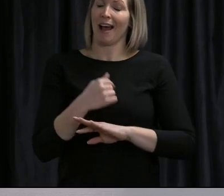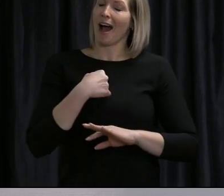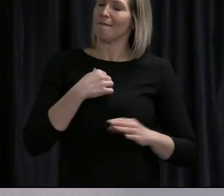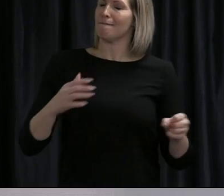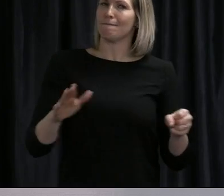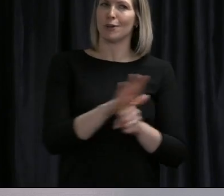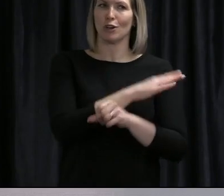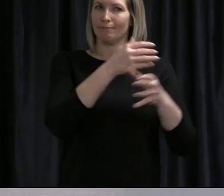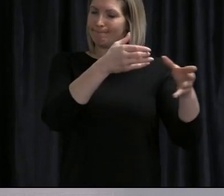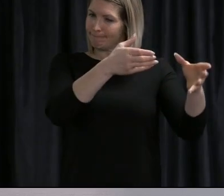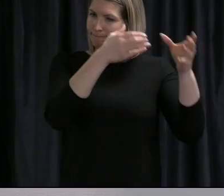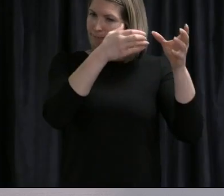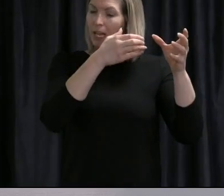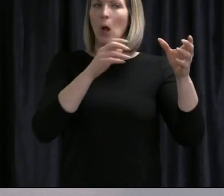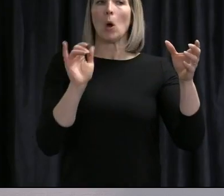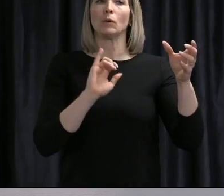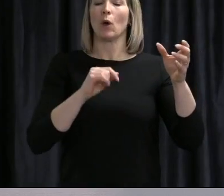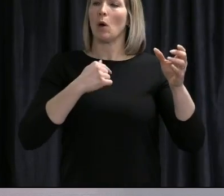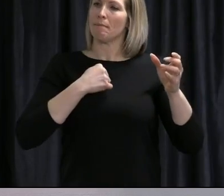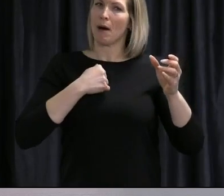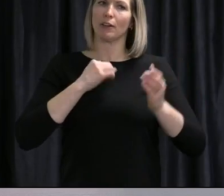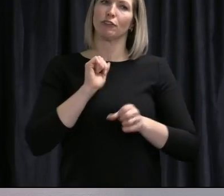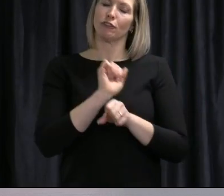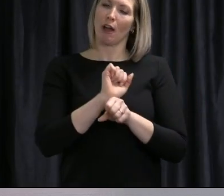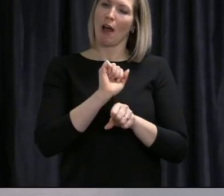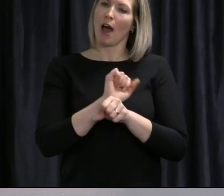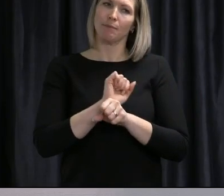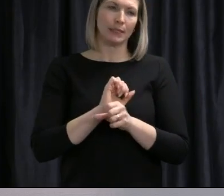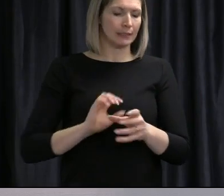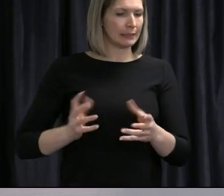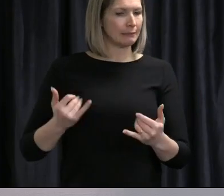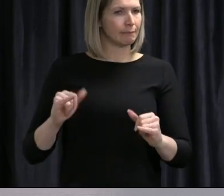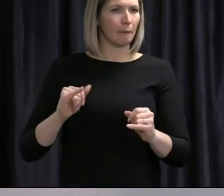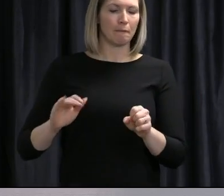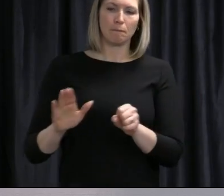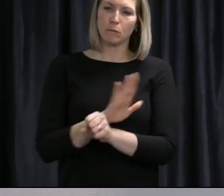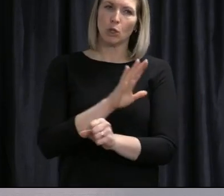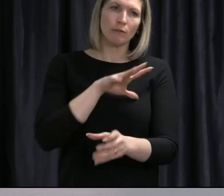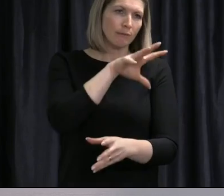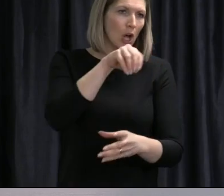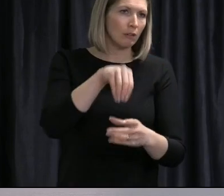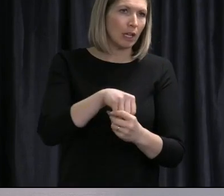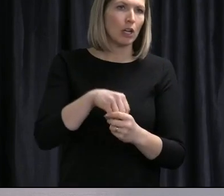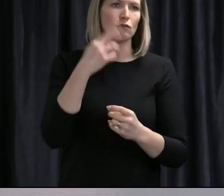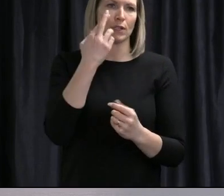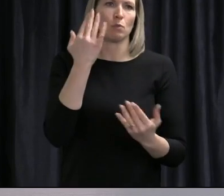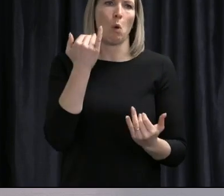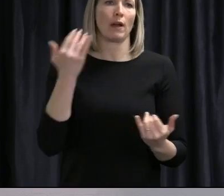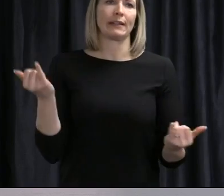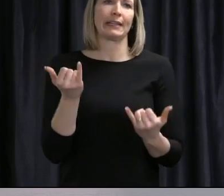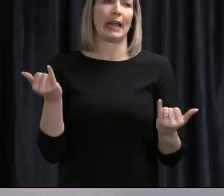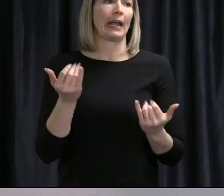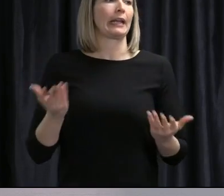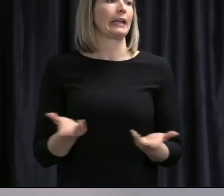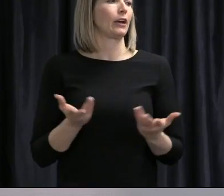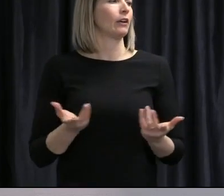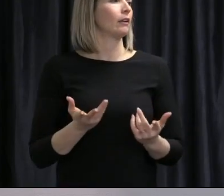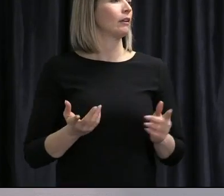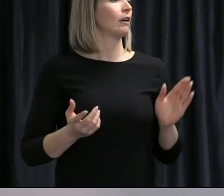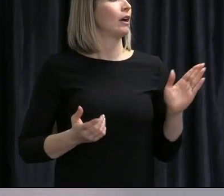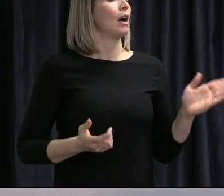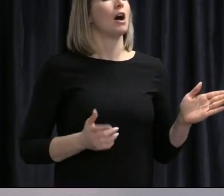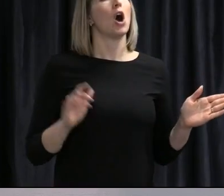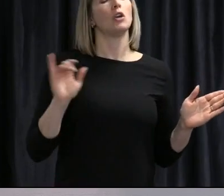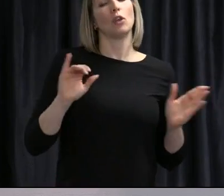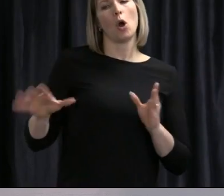certainly doing my part as Premier of this province throughout this whole process, which leads me here today. Could I just